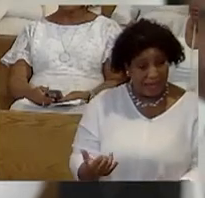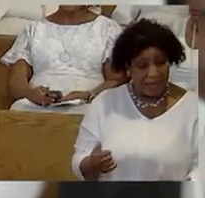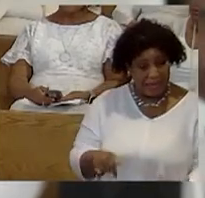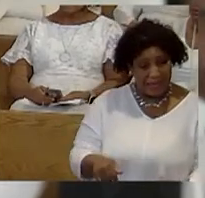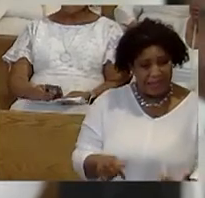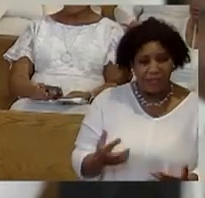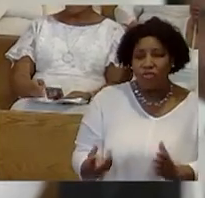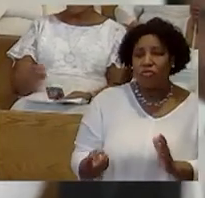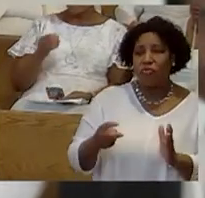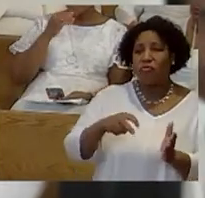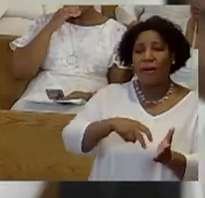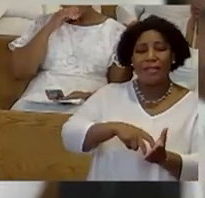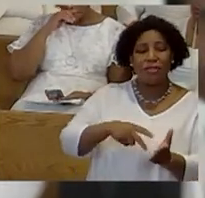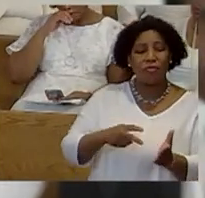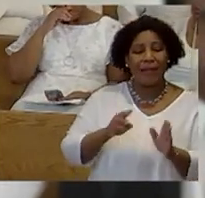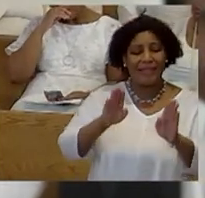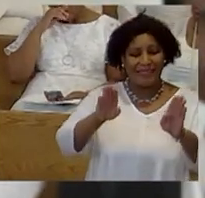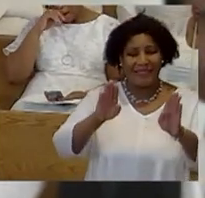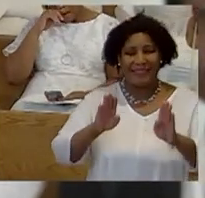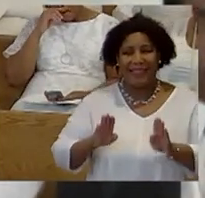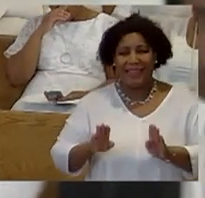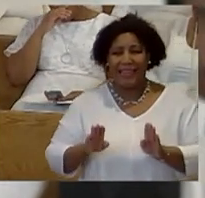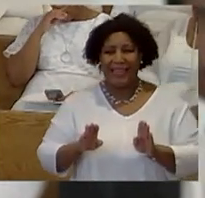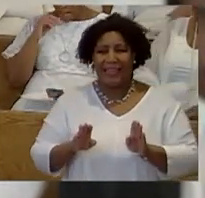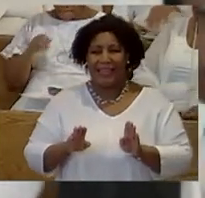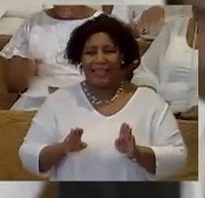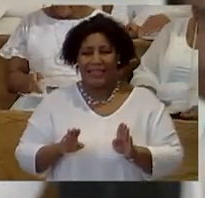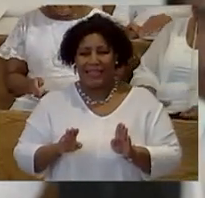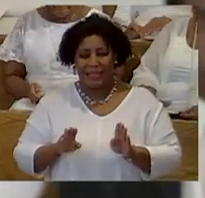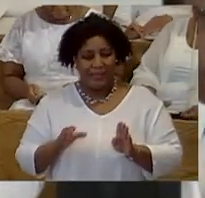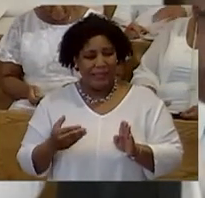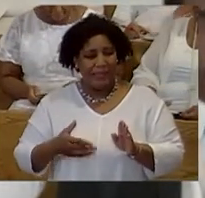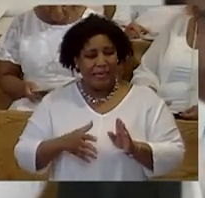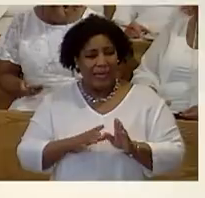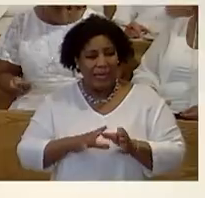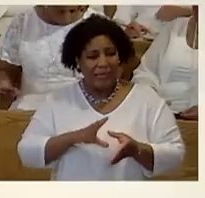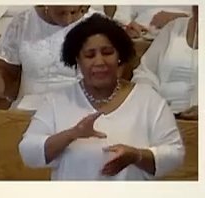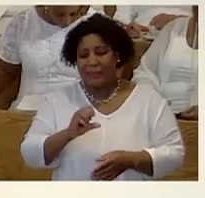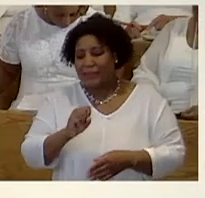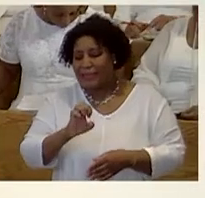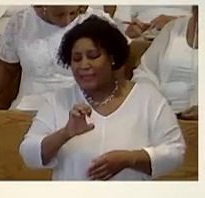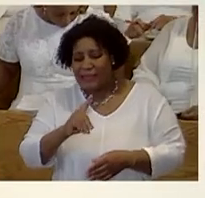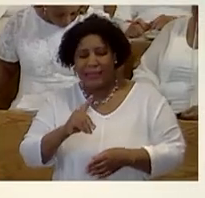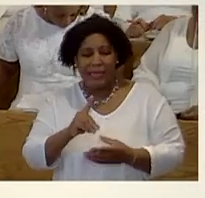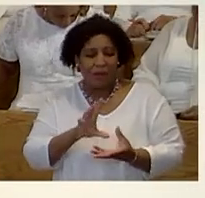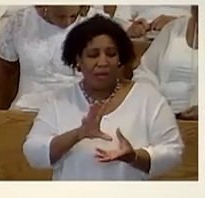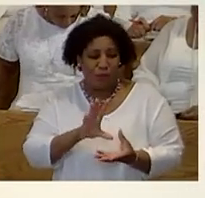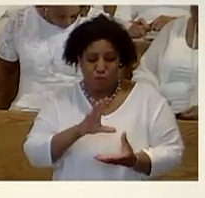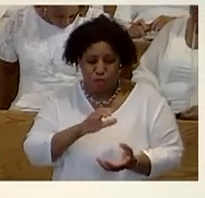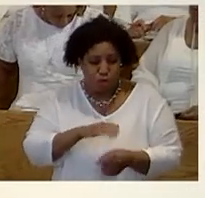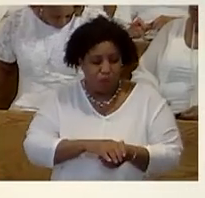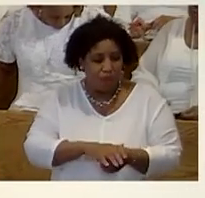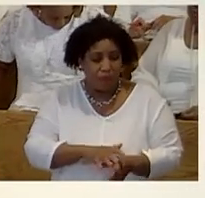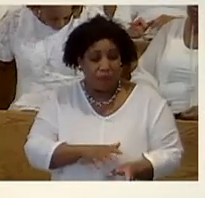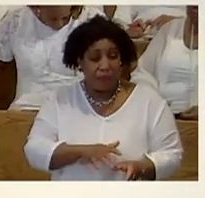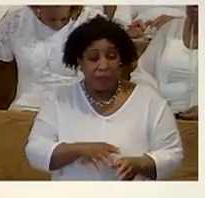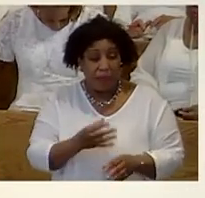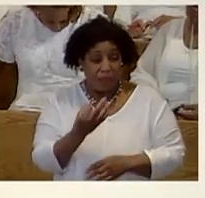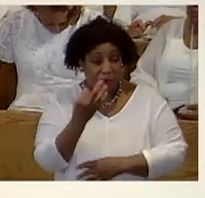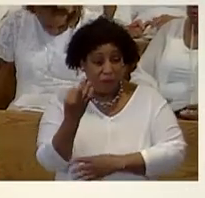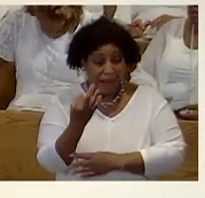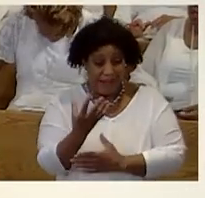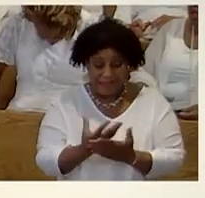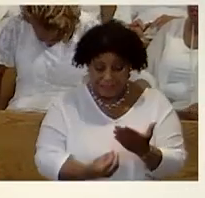this Resurrection Sunday, he sealed it with a price. He died on Friday, but early